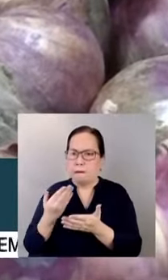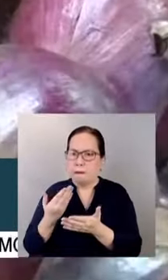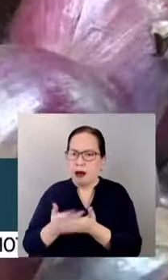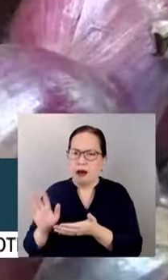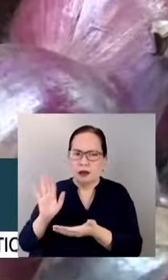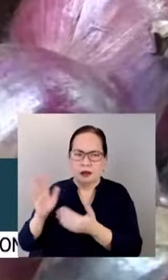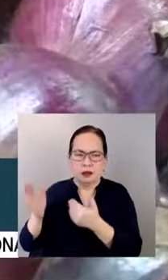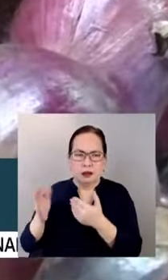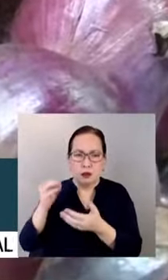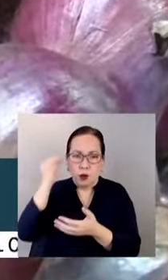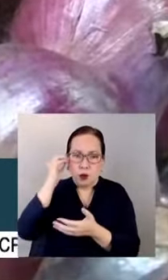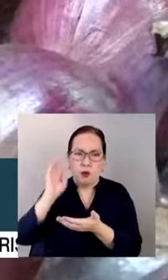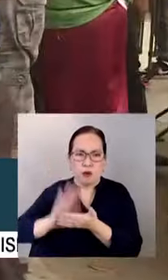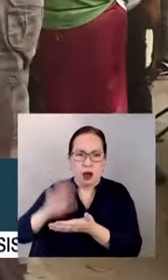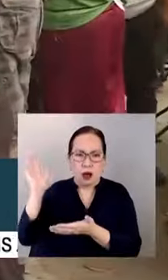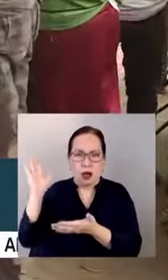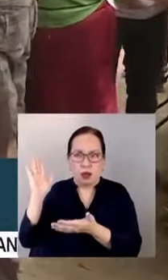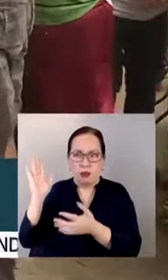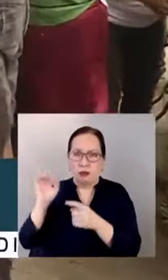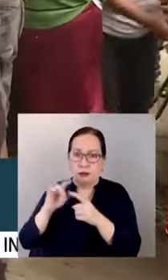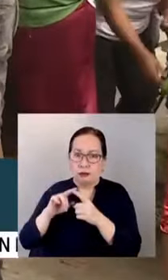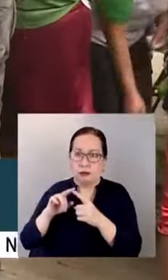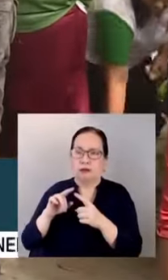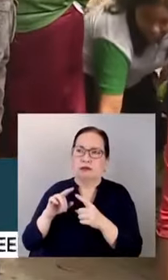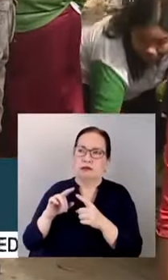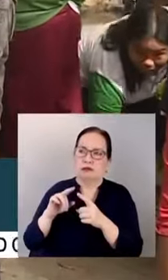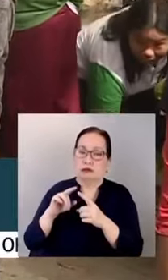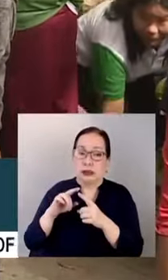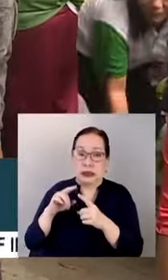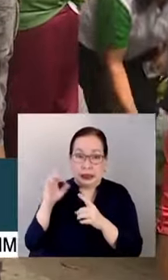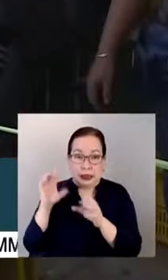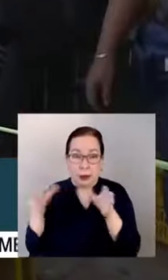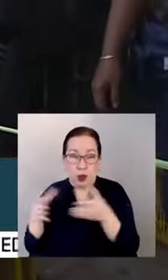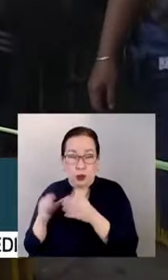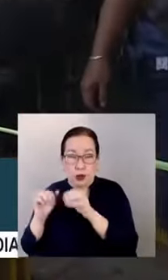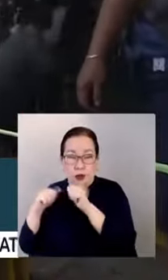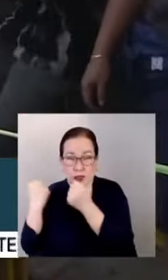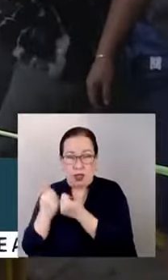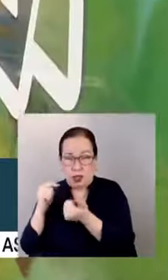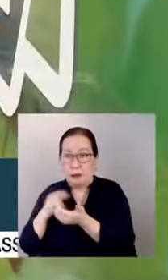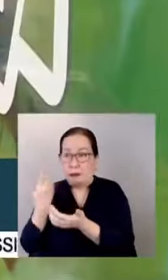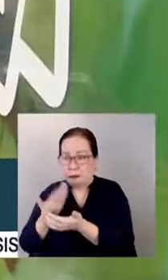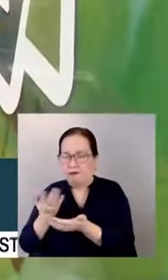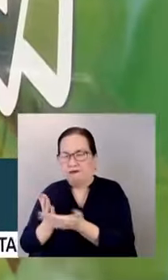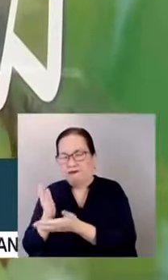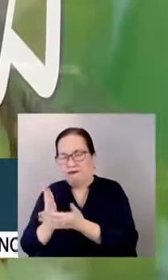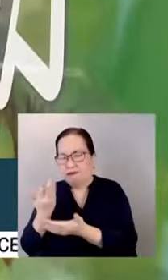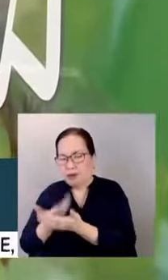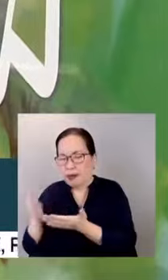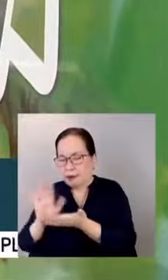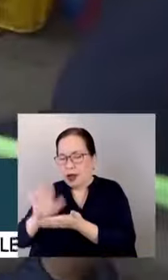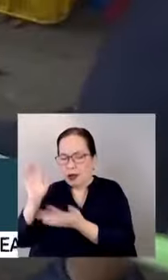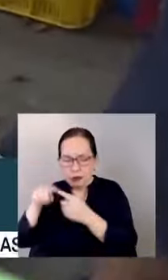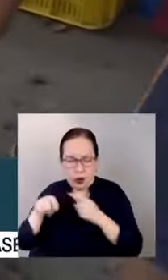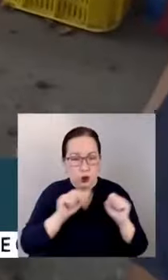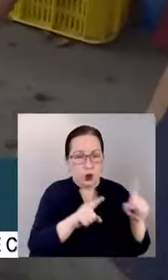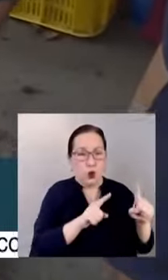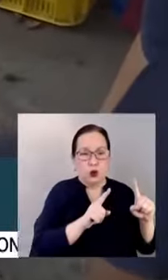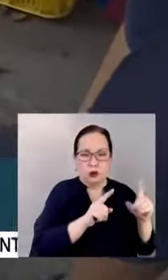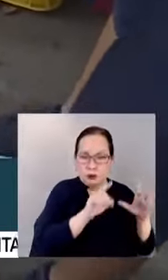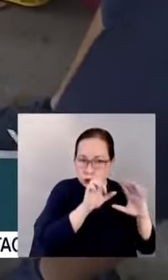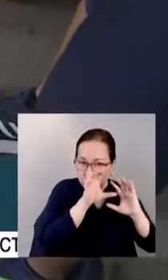and sold at a lower price in Kadiwa stores run by the government. At the Kadiwa store outside the DA compound, onions